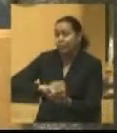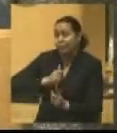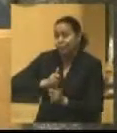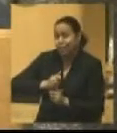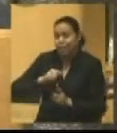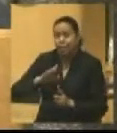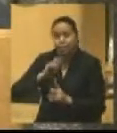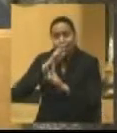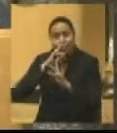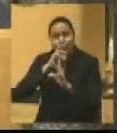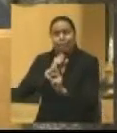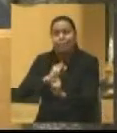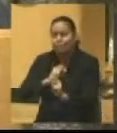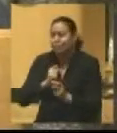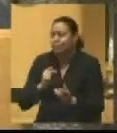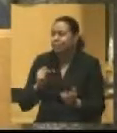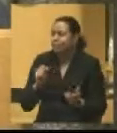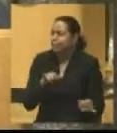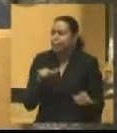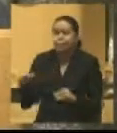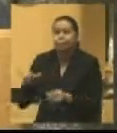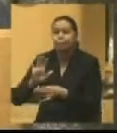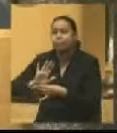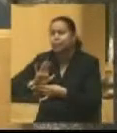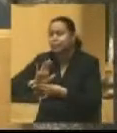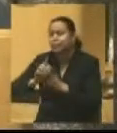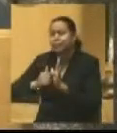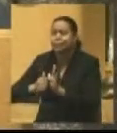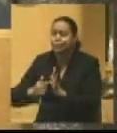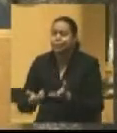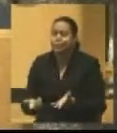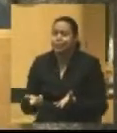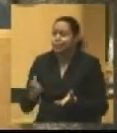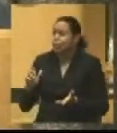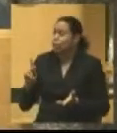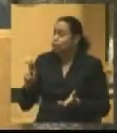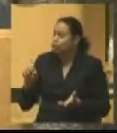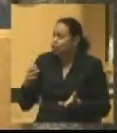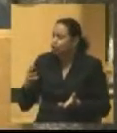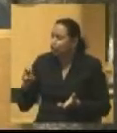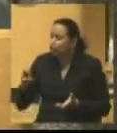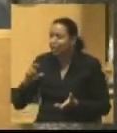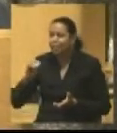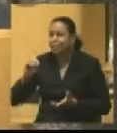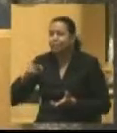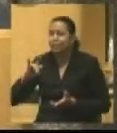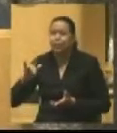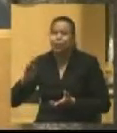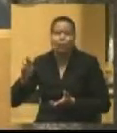be as riveting as any cinematic portrayal that Kushner and Spielberg can dream